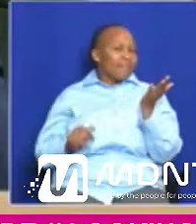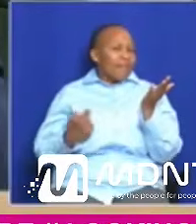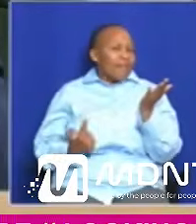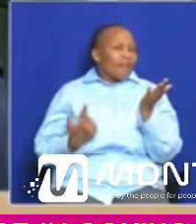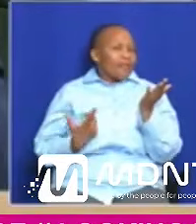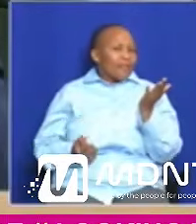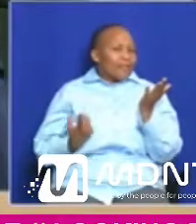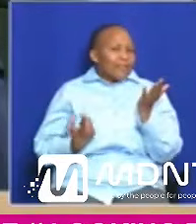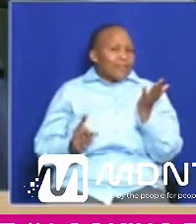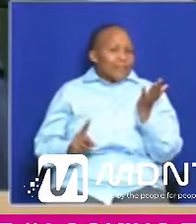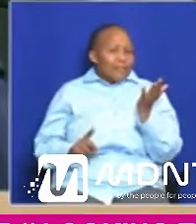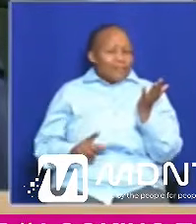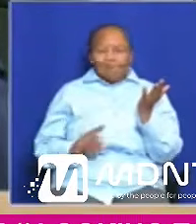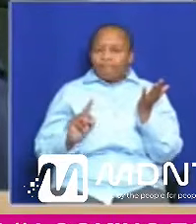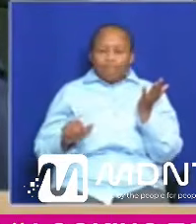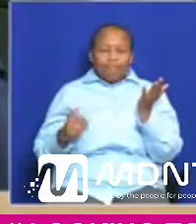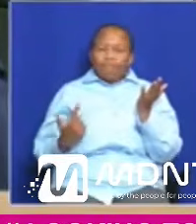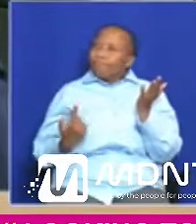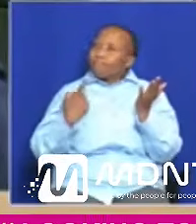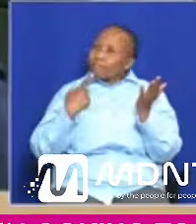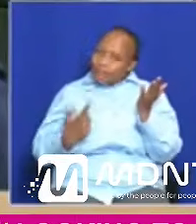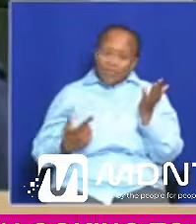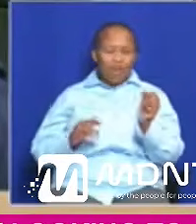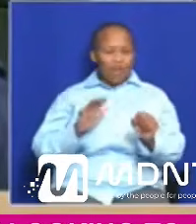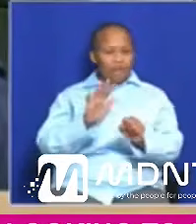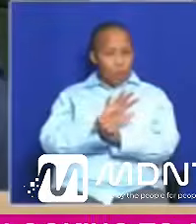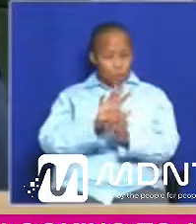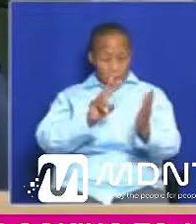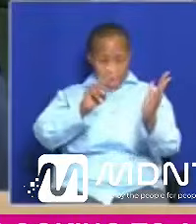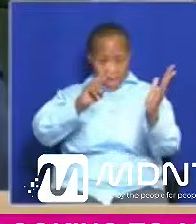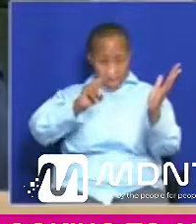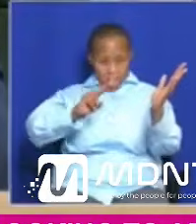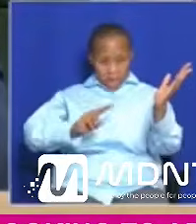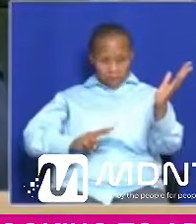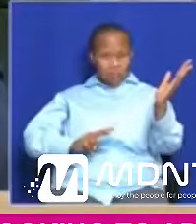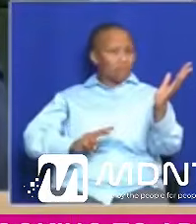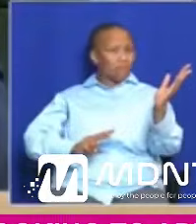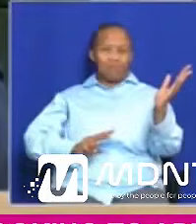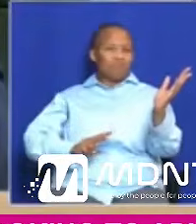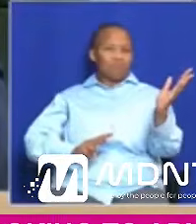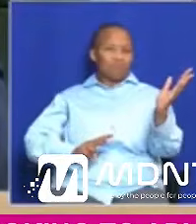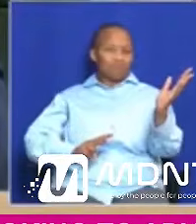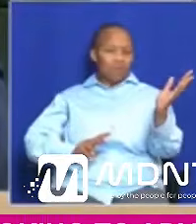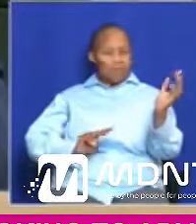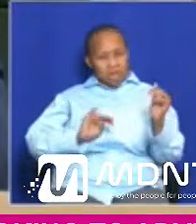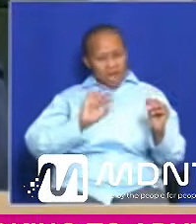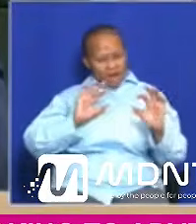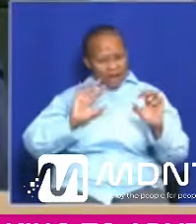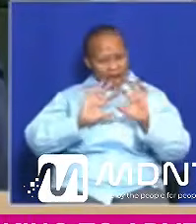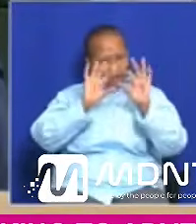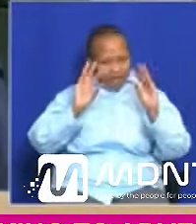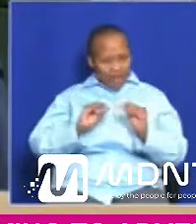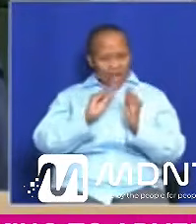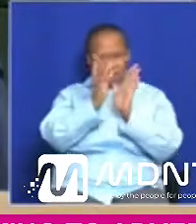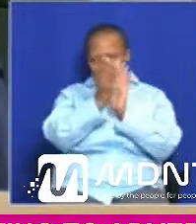have read it so thoroughly that I was in a position to follow everything contained in it. It is quite